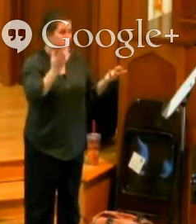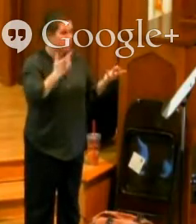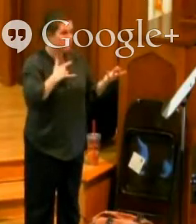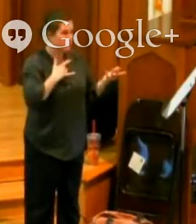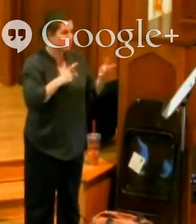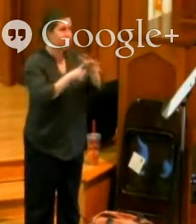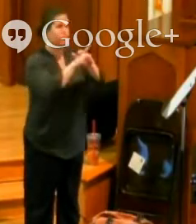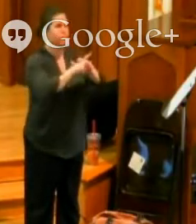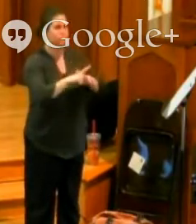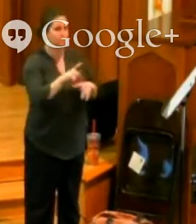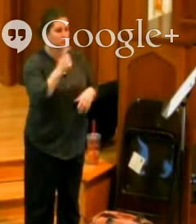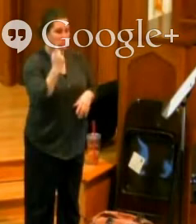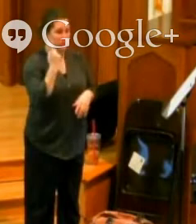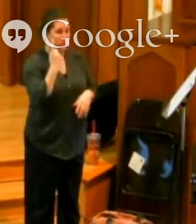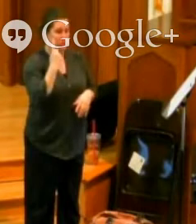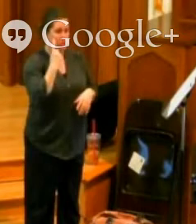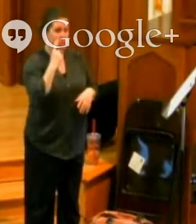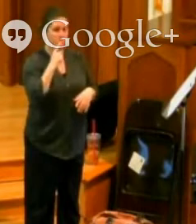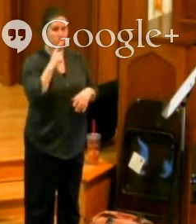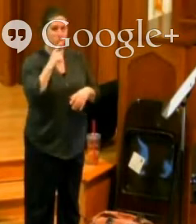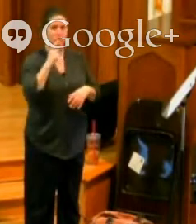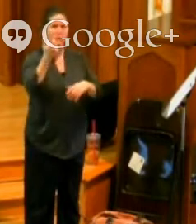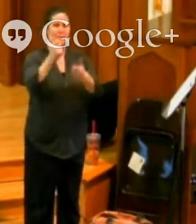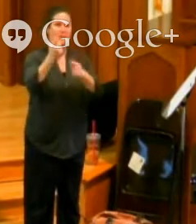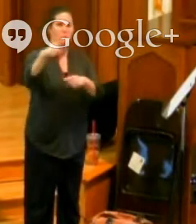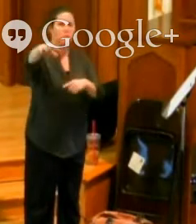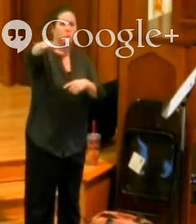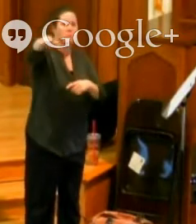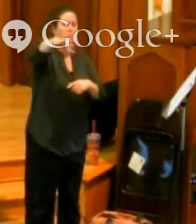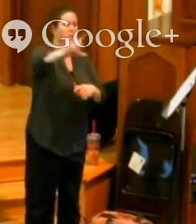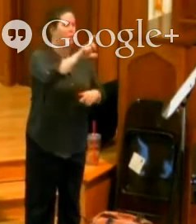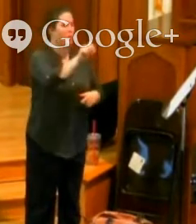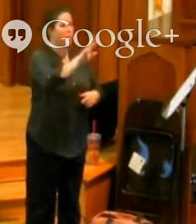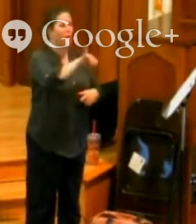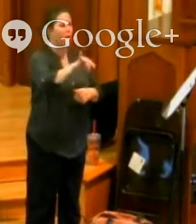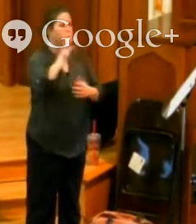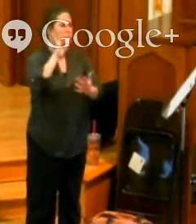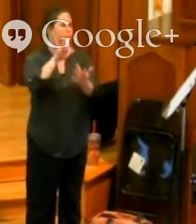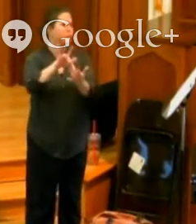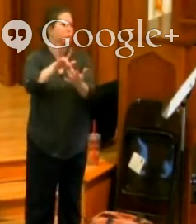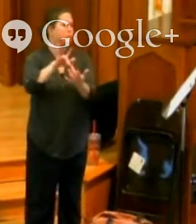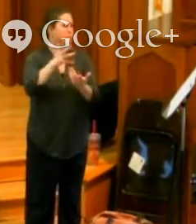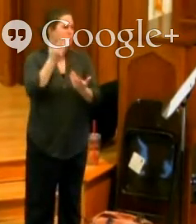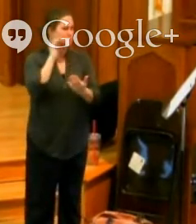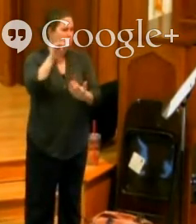be sure to contact one of our people in the lobby. They'll be happy to help you with whatever your needs are.